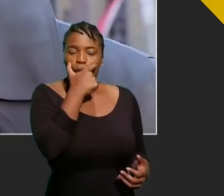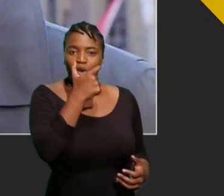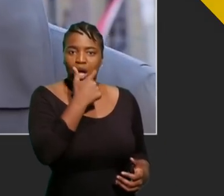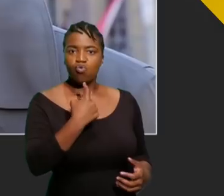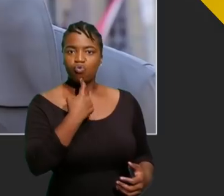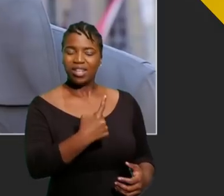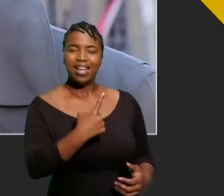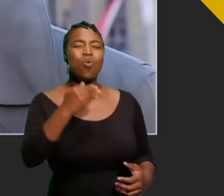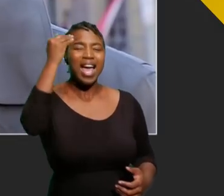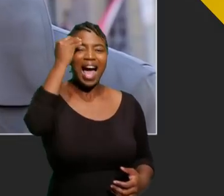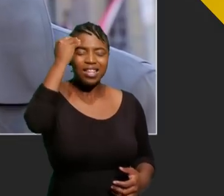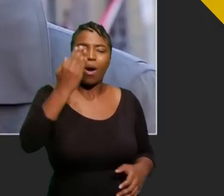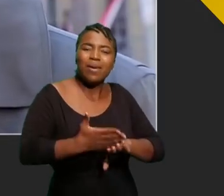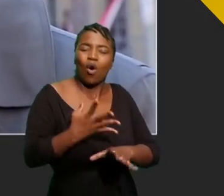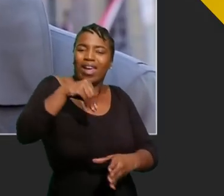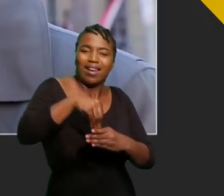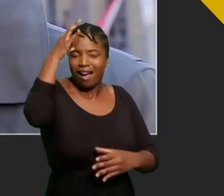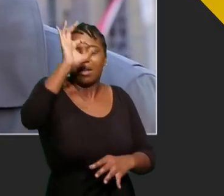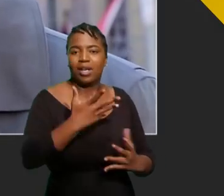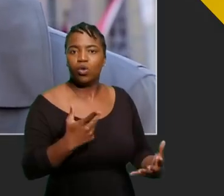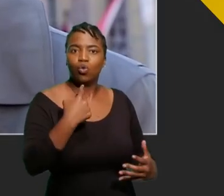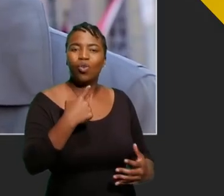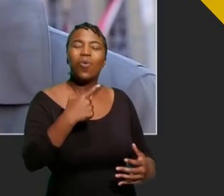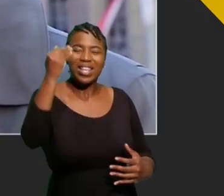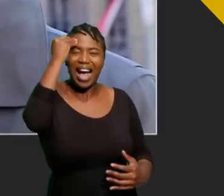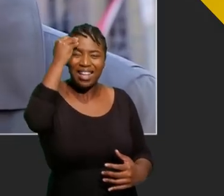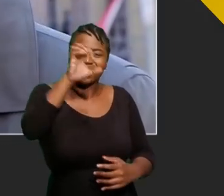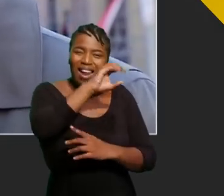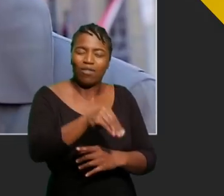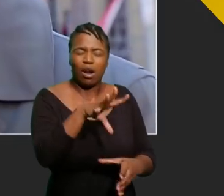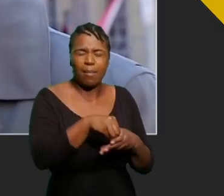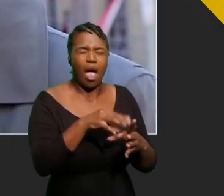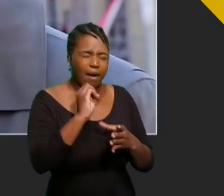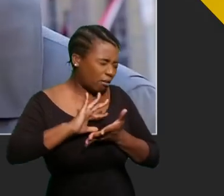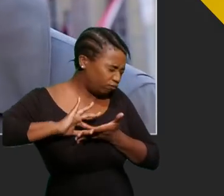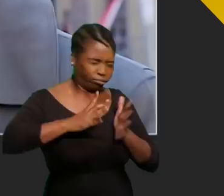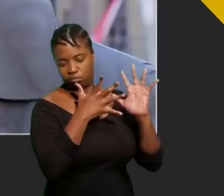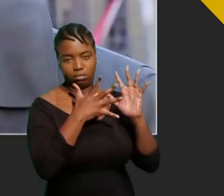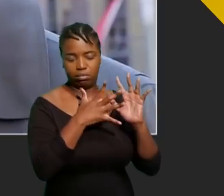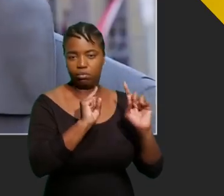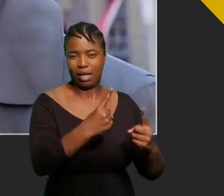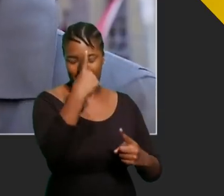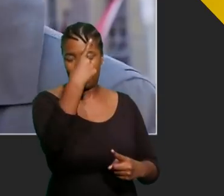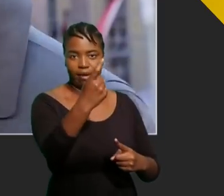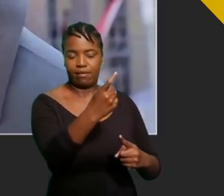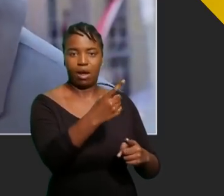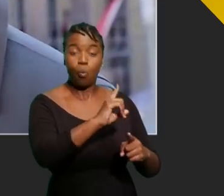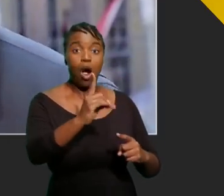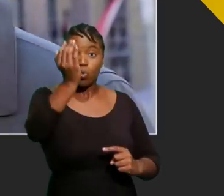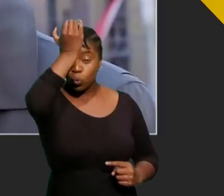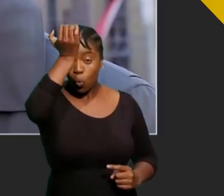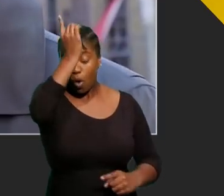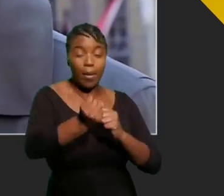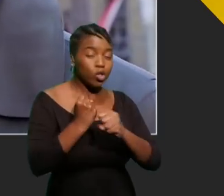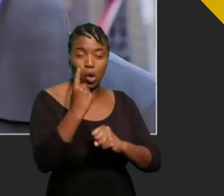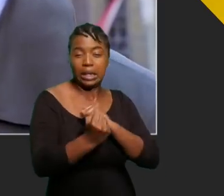came in knowing that South Africa's government has minuscule credibility following the Zuma